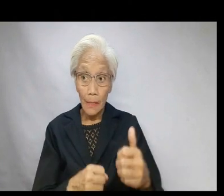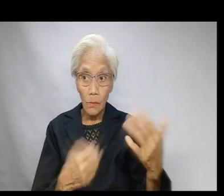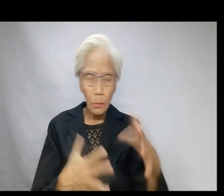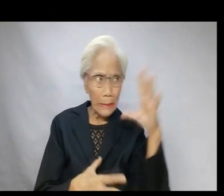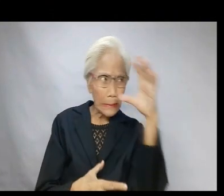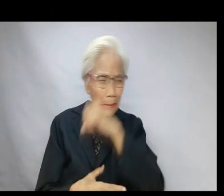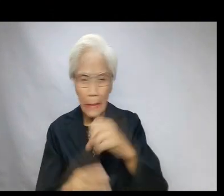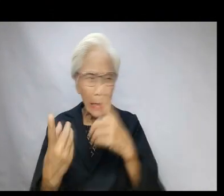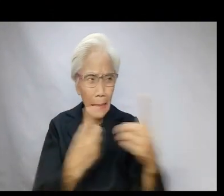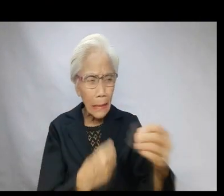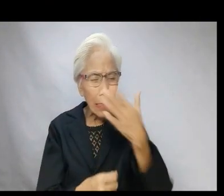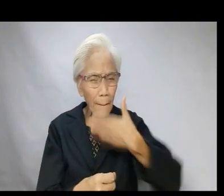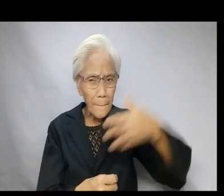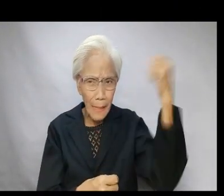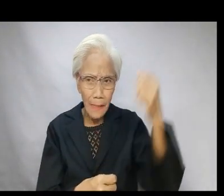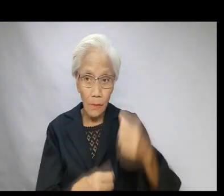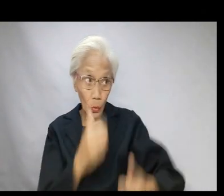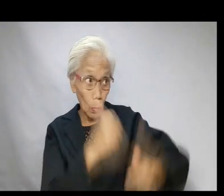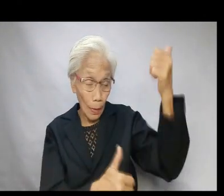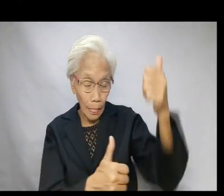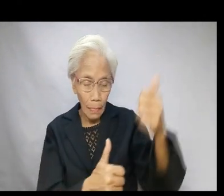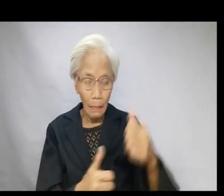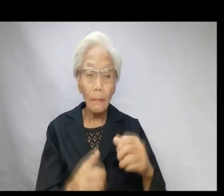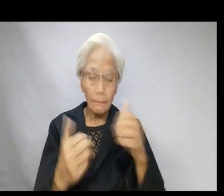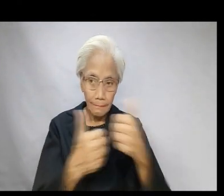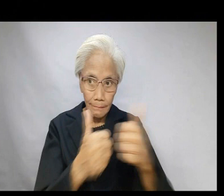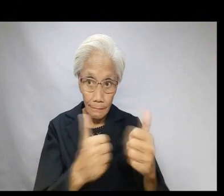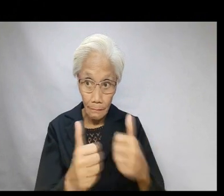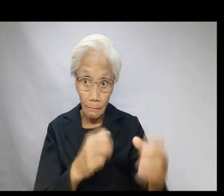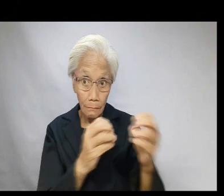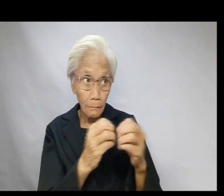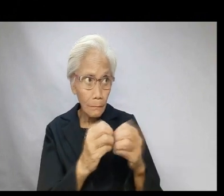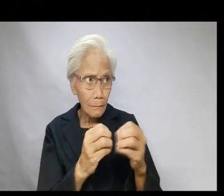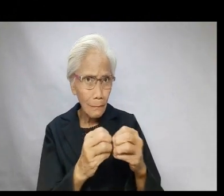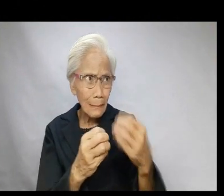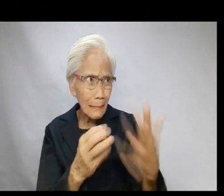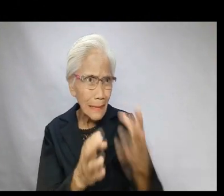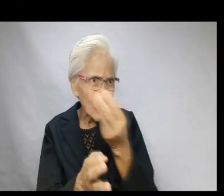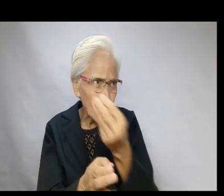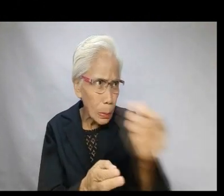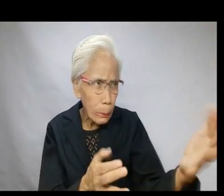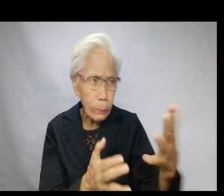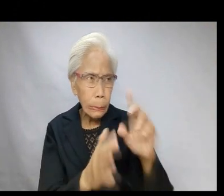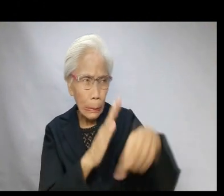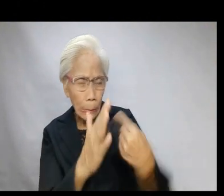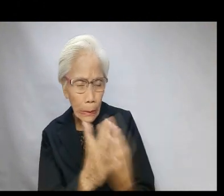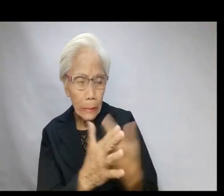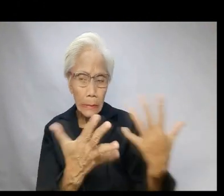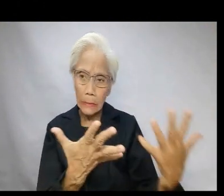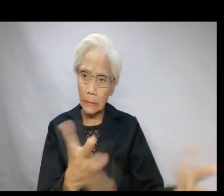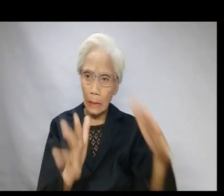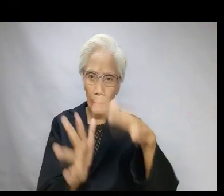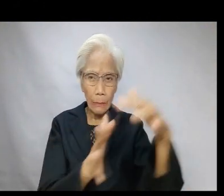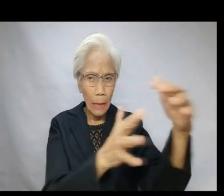longest. Strange did her best, but she didn't win the contest. Furthermore, several hours after the